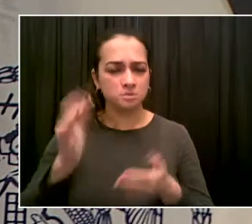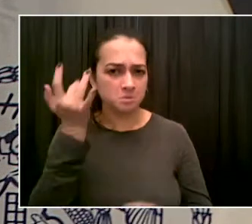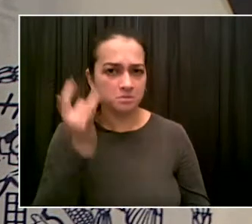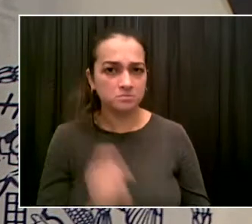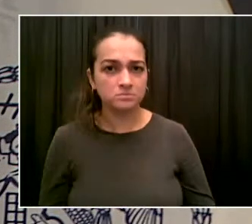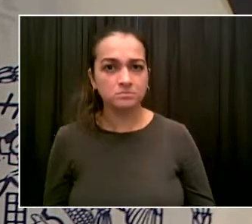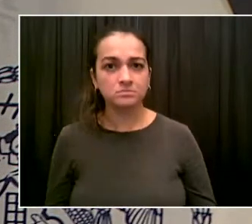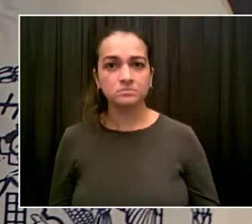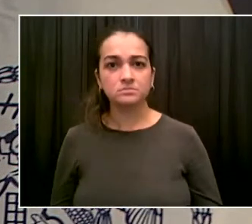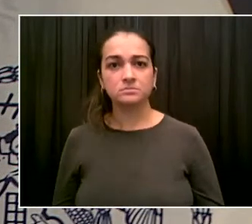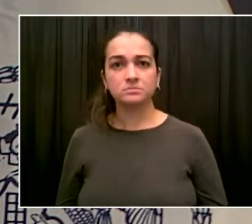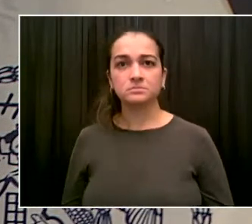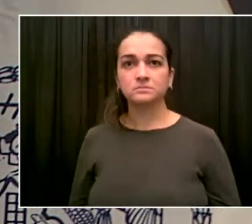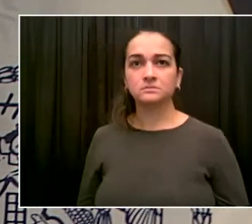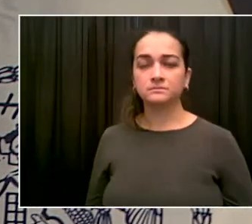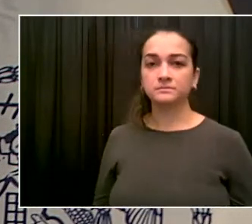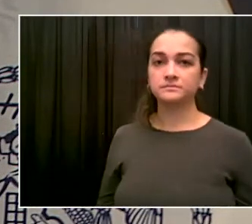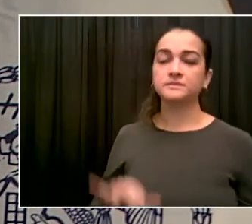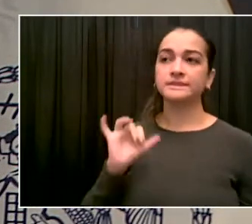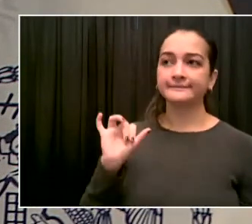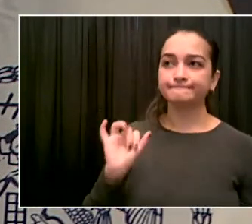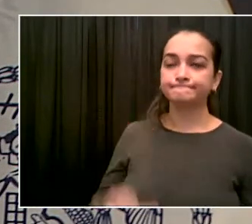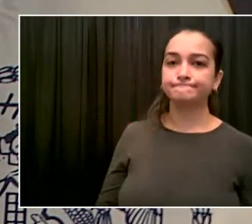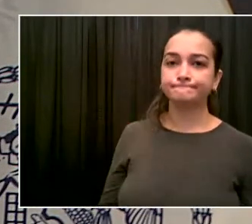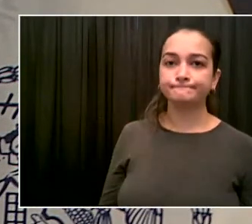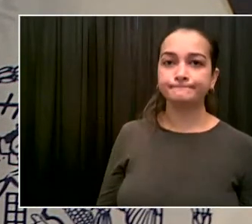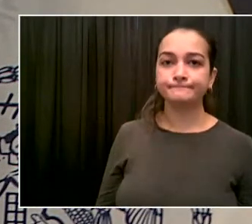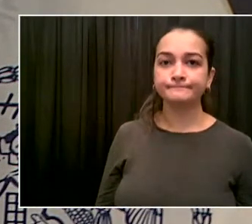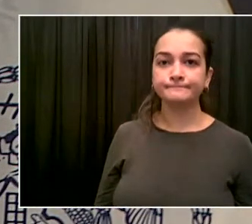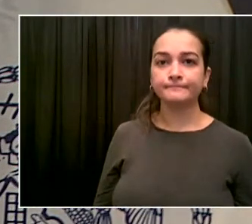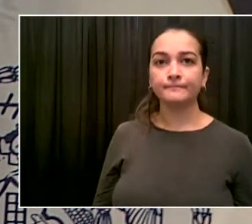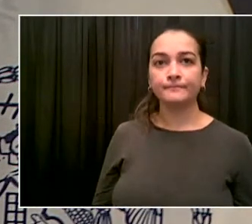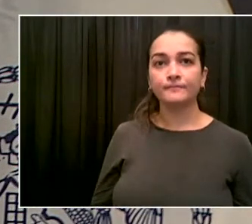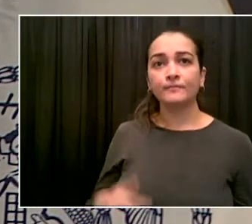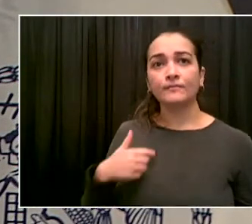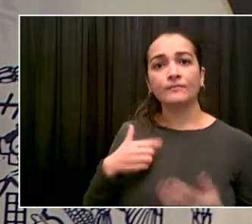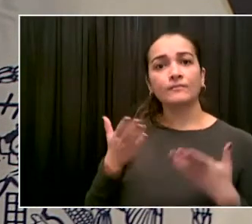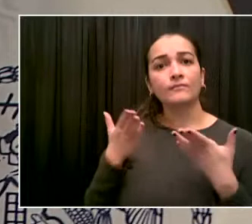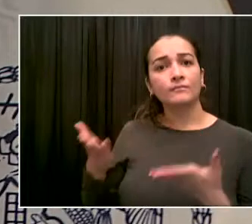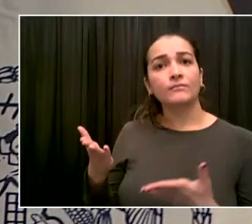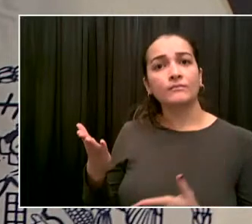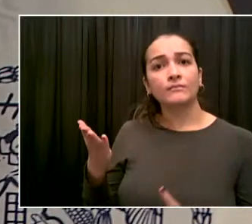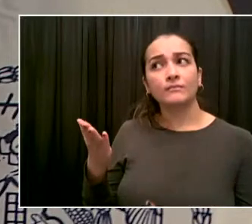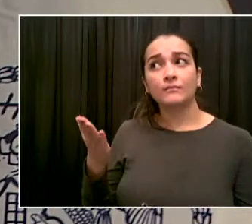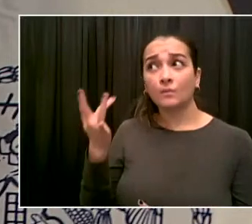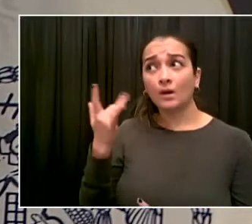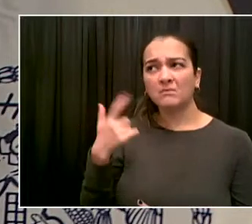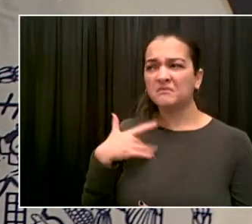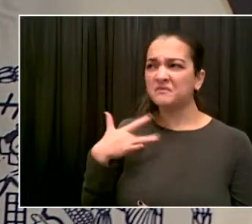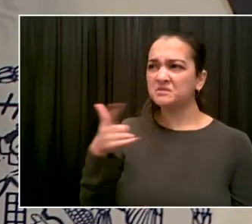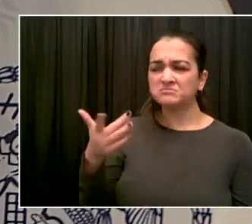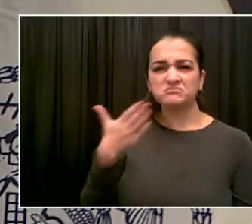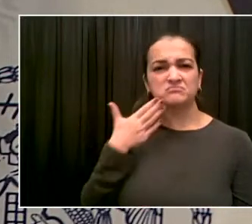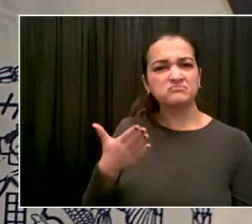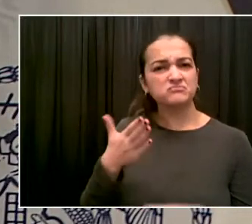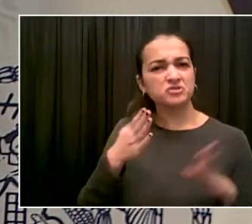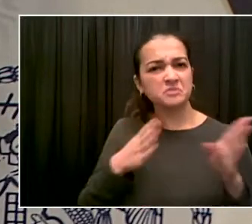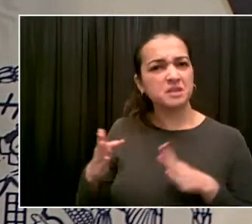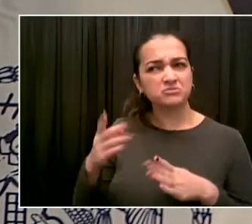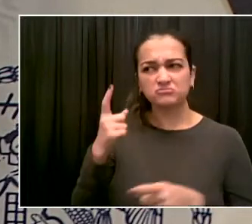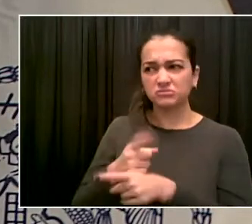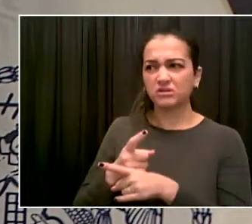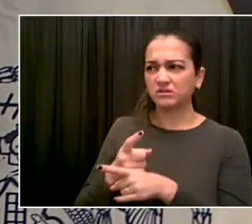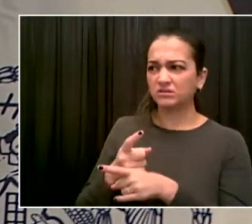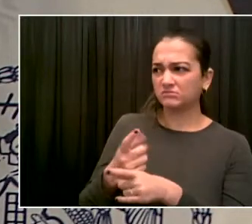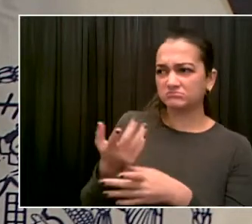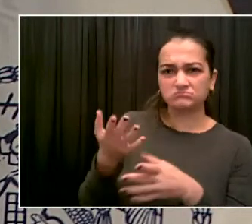the state started the process with the healthcare workers, the city with everyone who works at Department of Education. We took the position